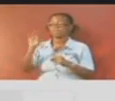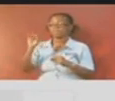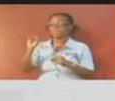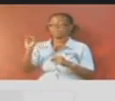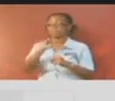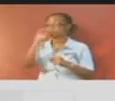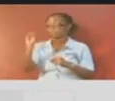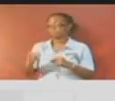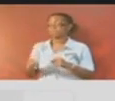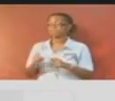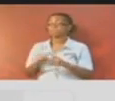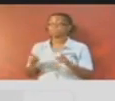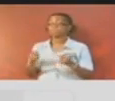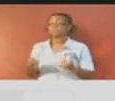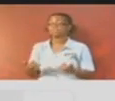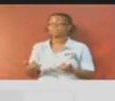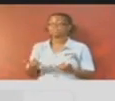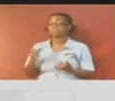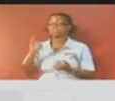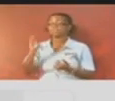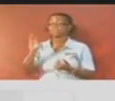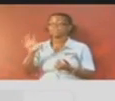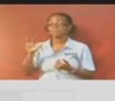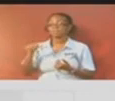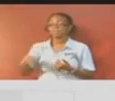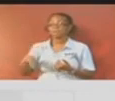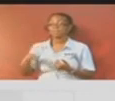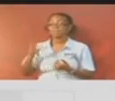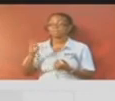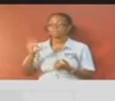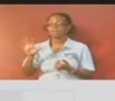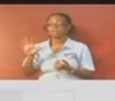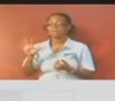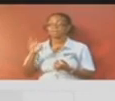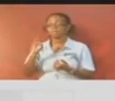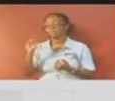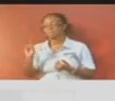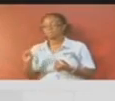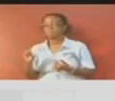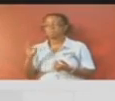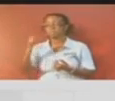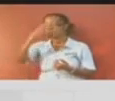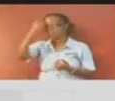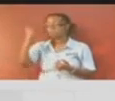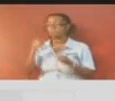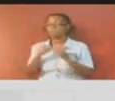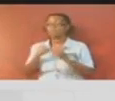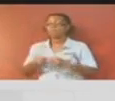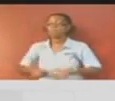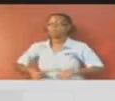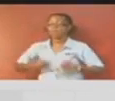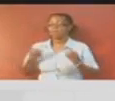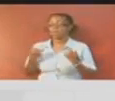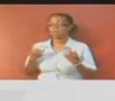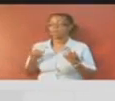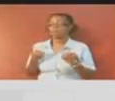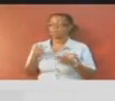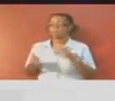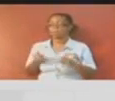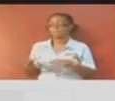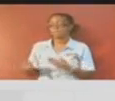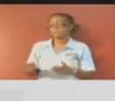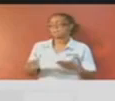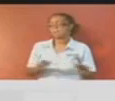it now only accounts for about 65 or 66%, as there have been more deaths in that younger age group, the age group under